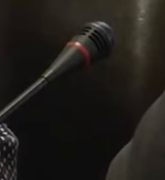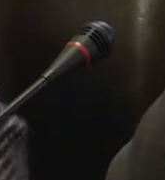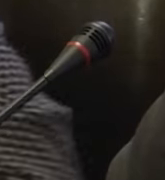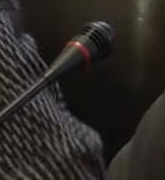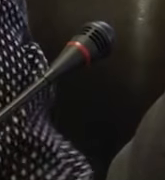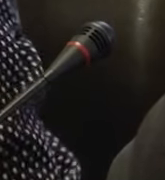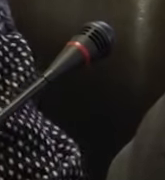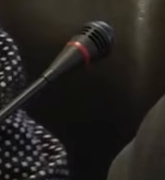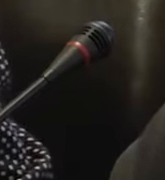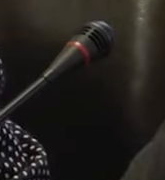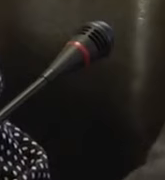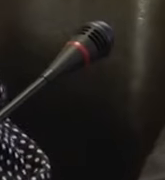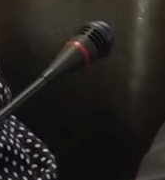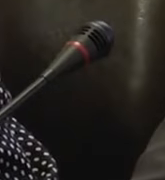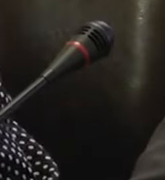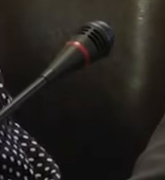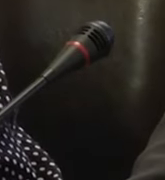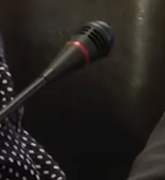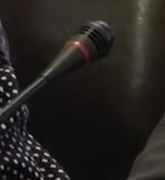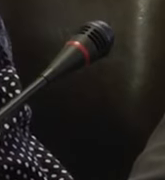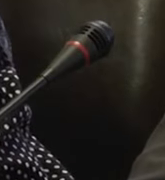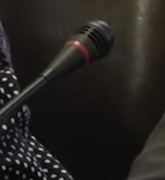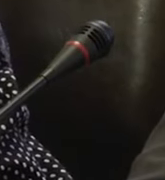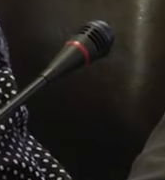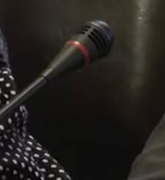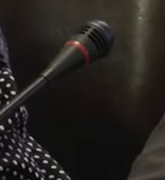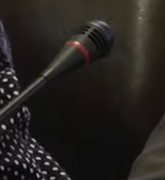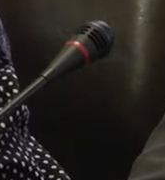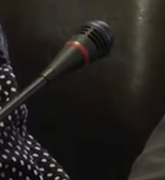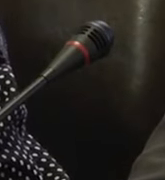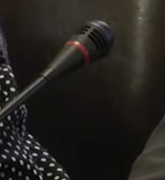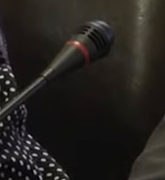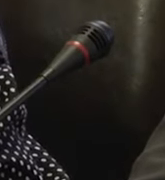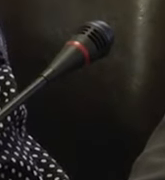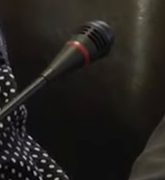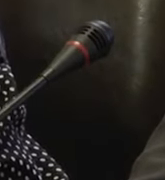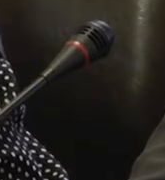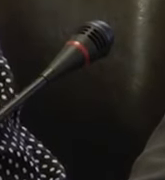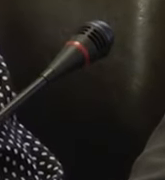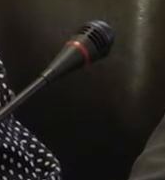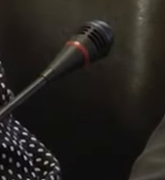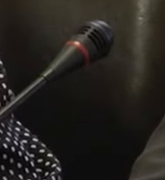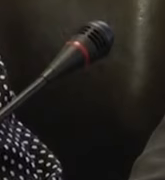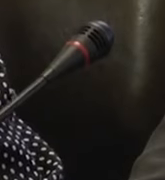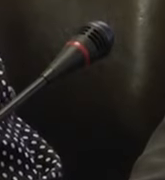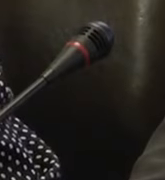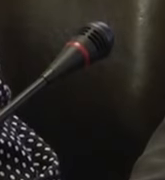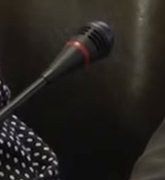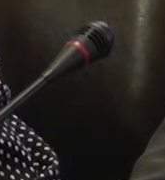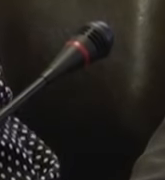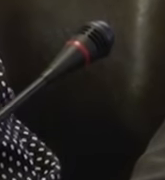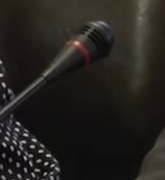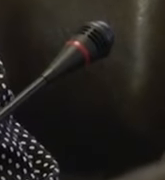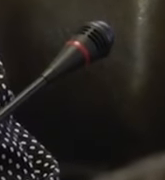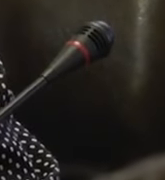are, and we have representatives who requested this hearing and the